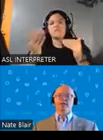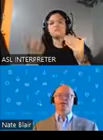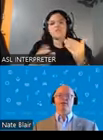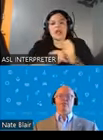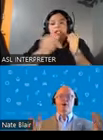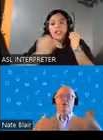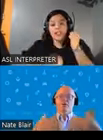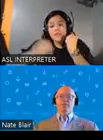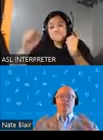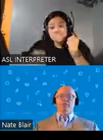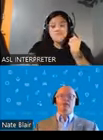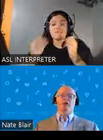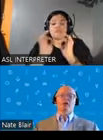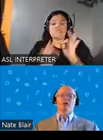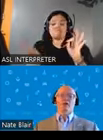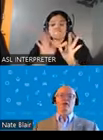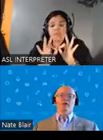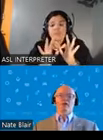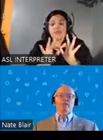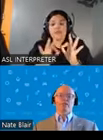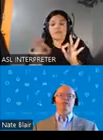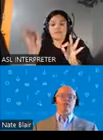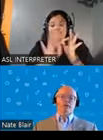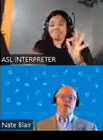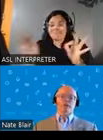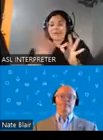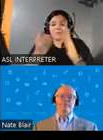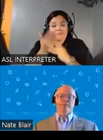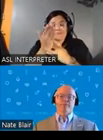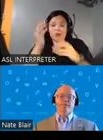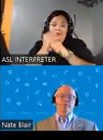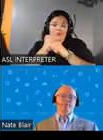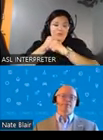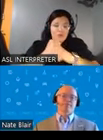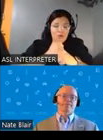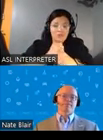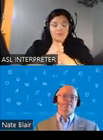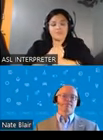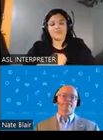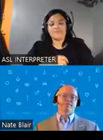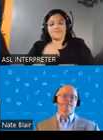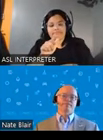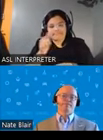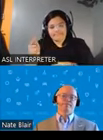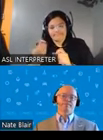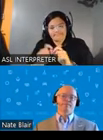possible. And so we are going to be looking at all of those in each scenario. Next slide, please.